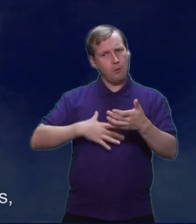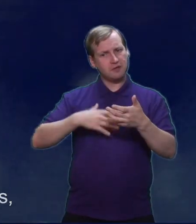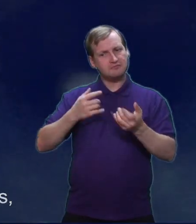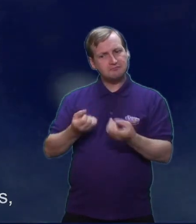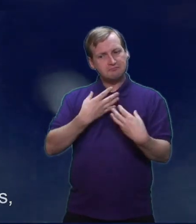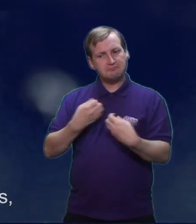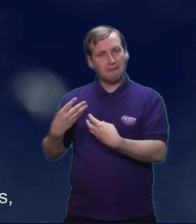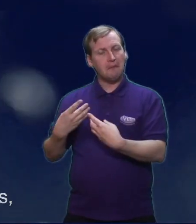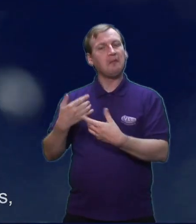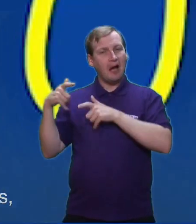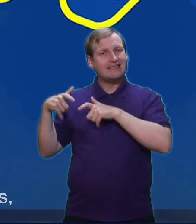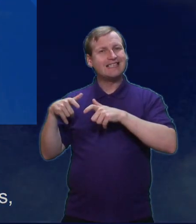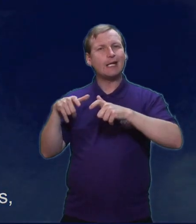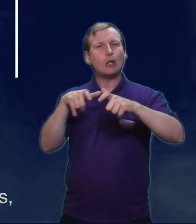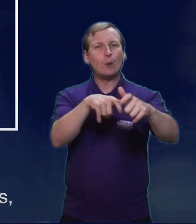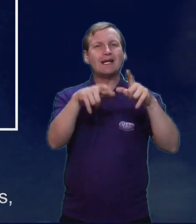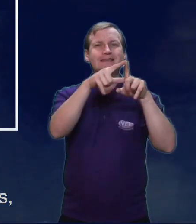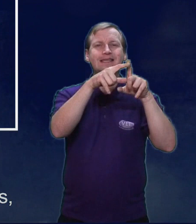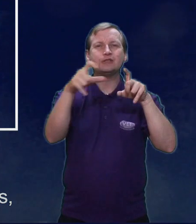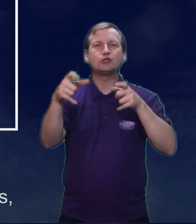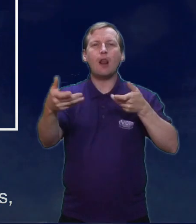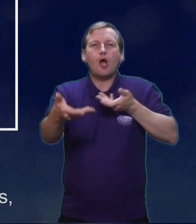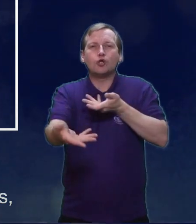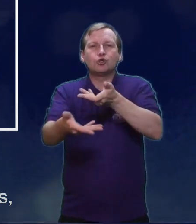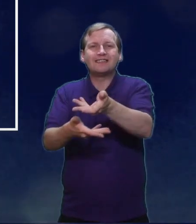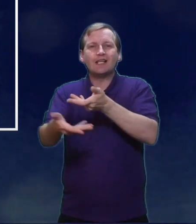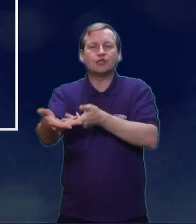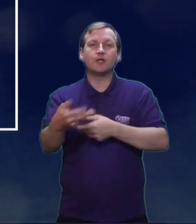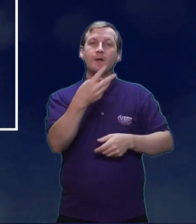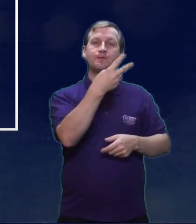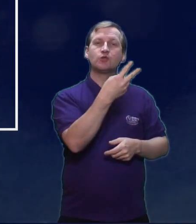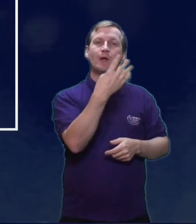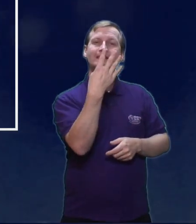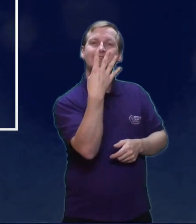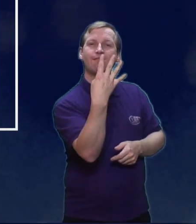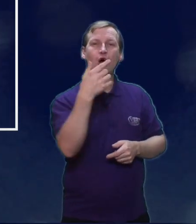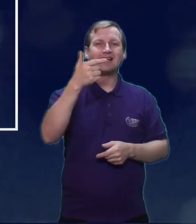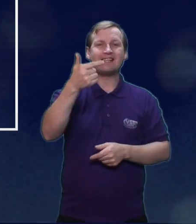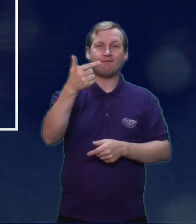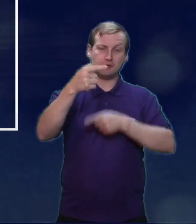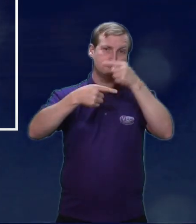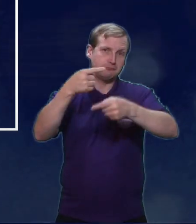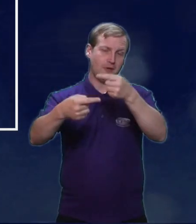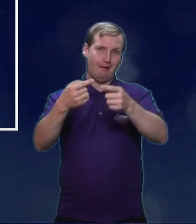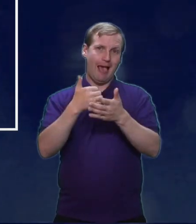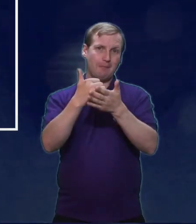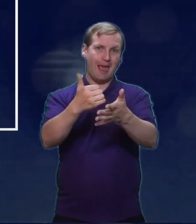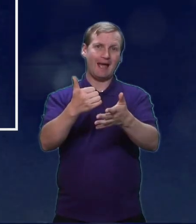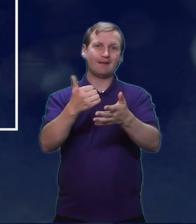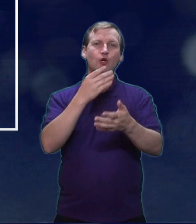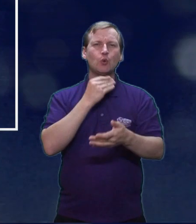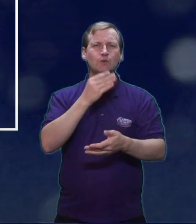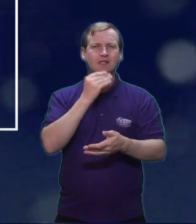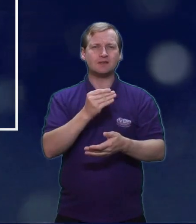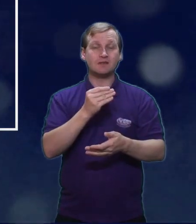so we want to continue offering digital consultations, a 24/7 helpline for mental health service